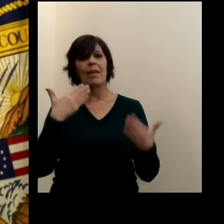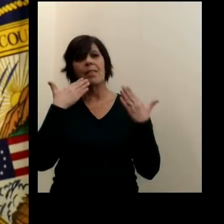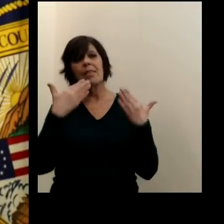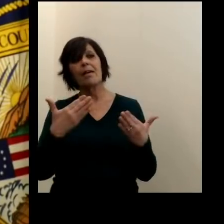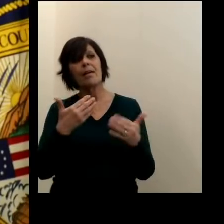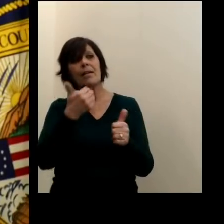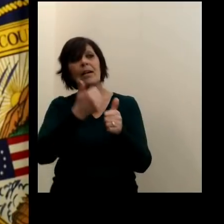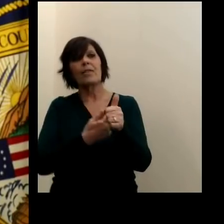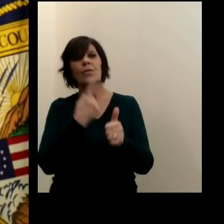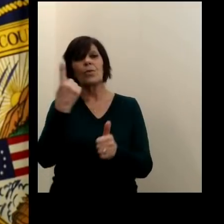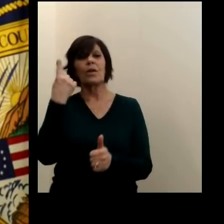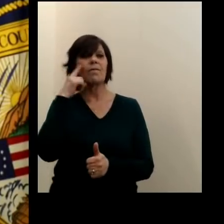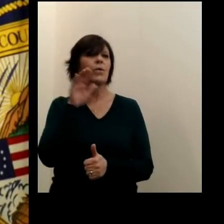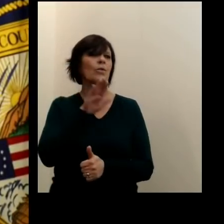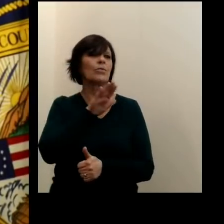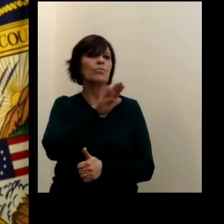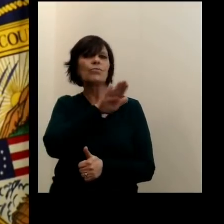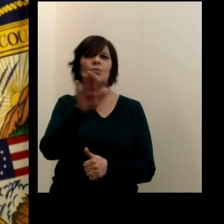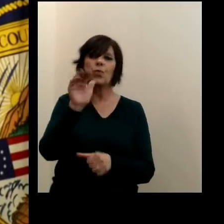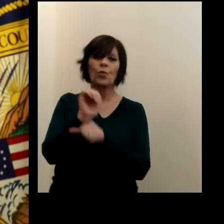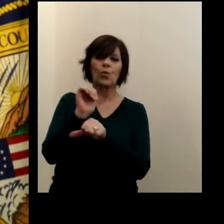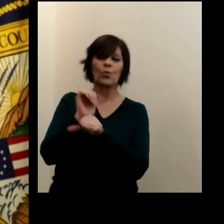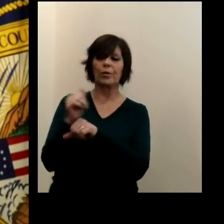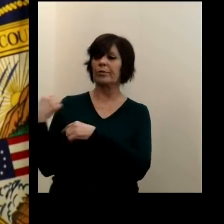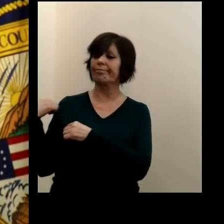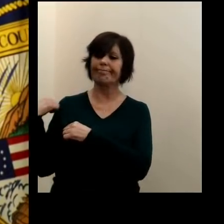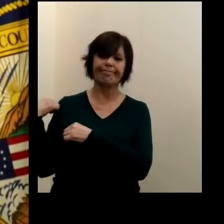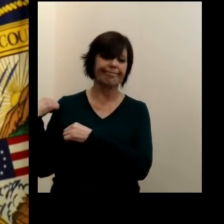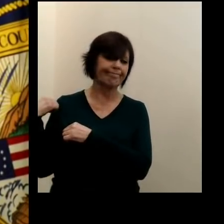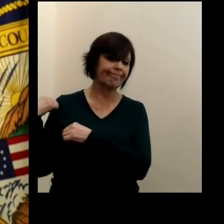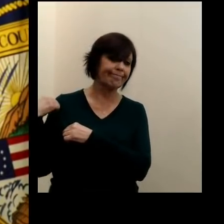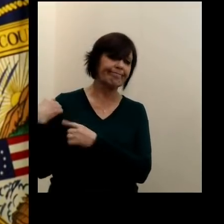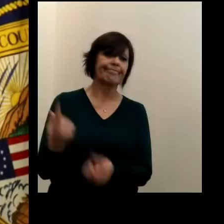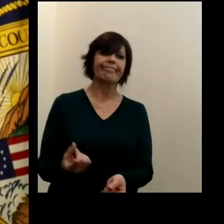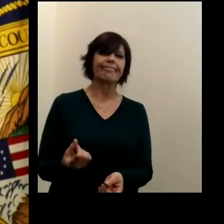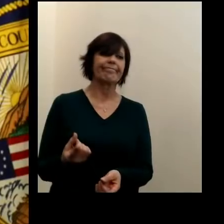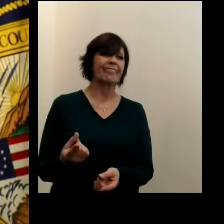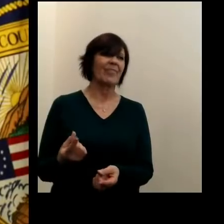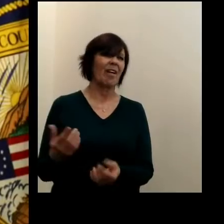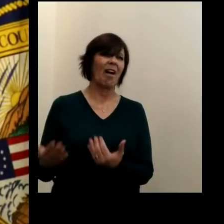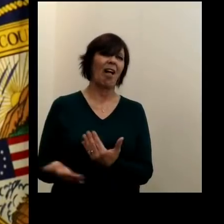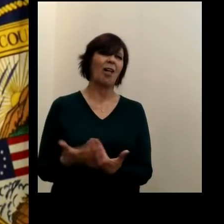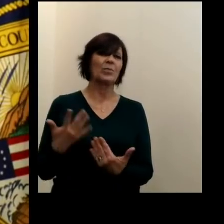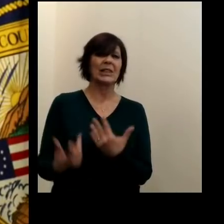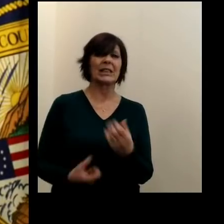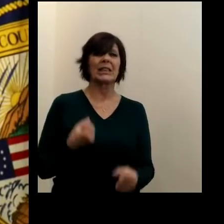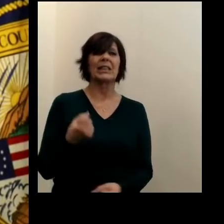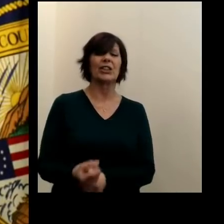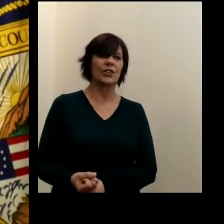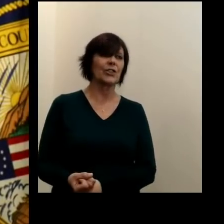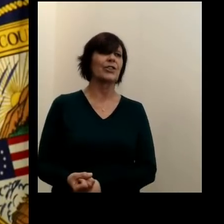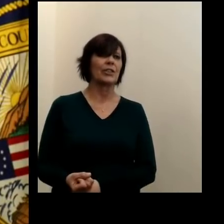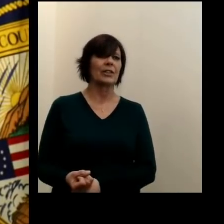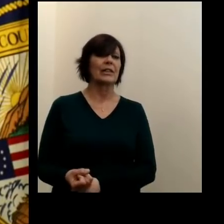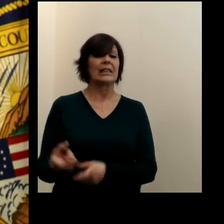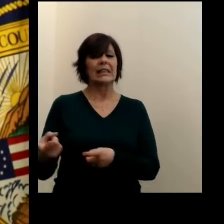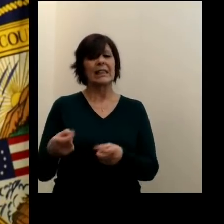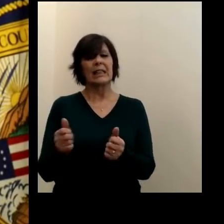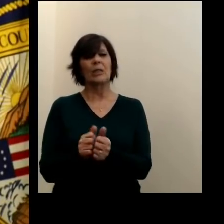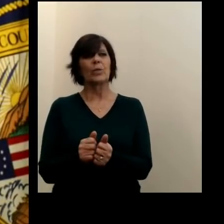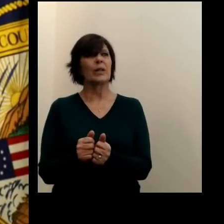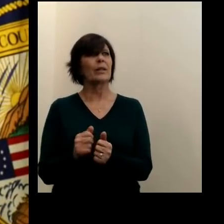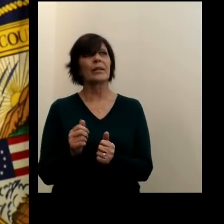everyone for what the work they've done these last almost full year now, at least since March, in dealing with one of the